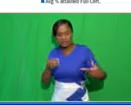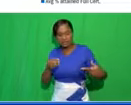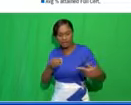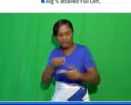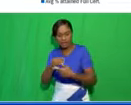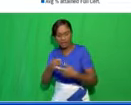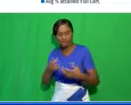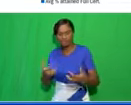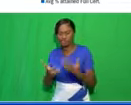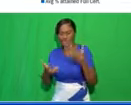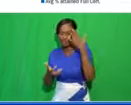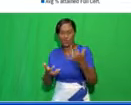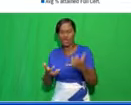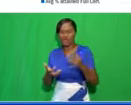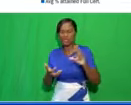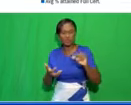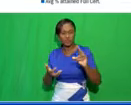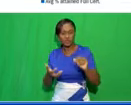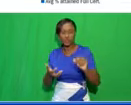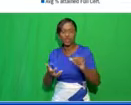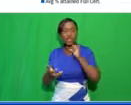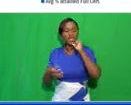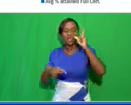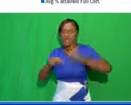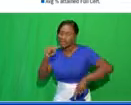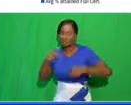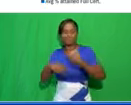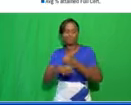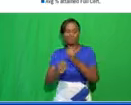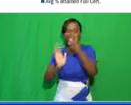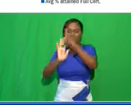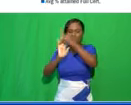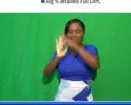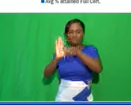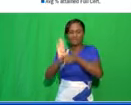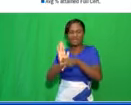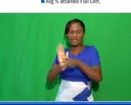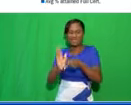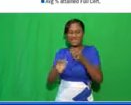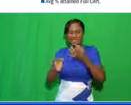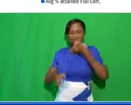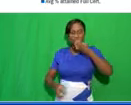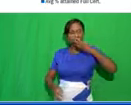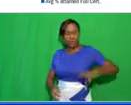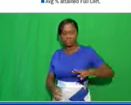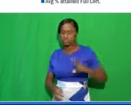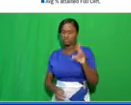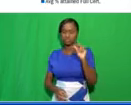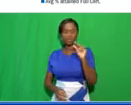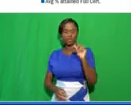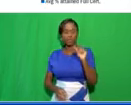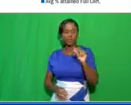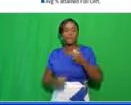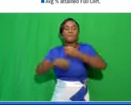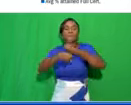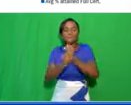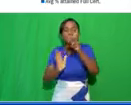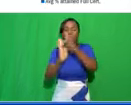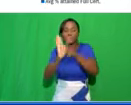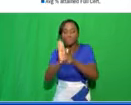plans, never our intention. You can't make policy out of evil or out of spite. You make policy to improve a